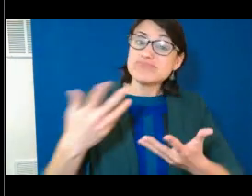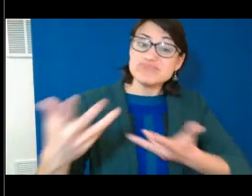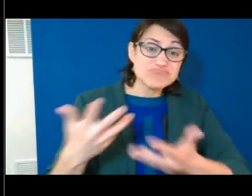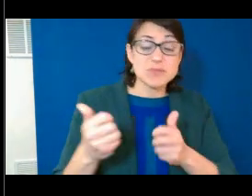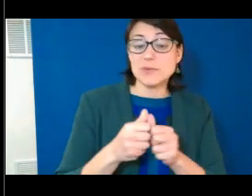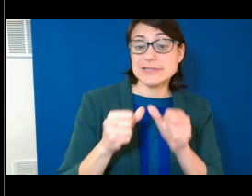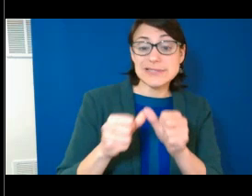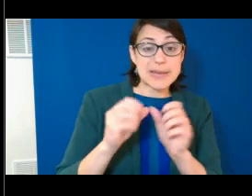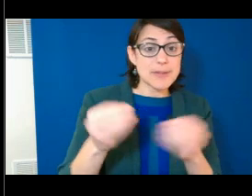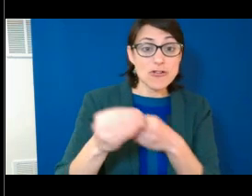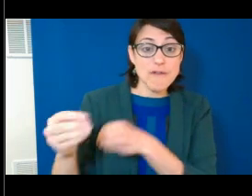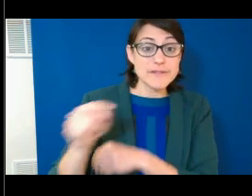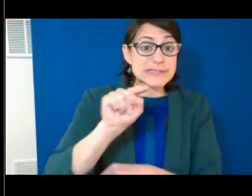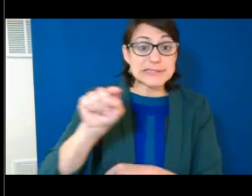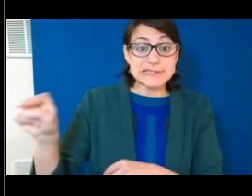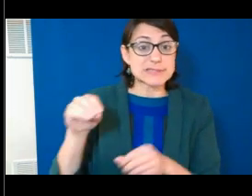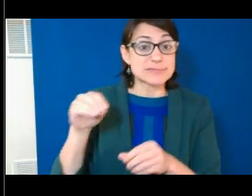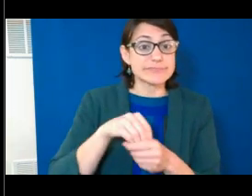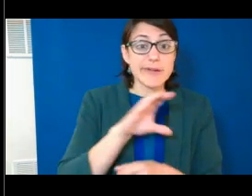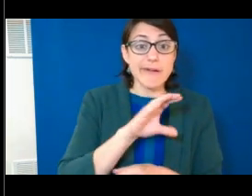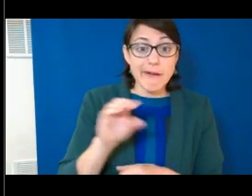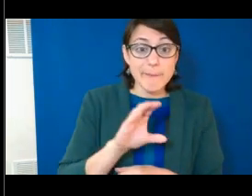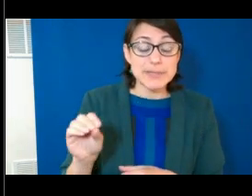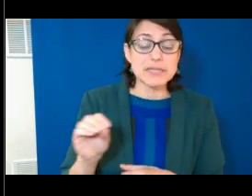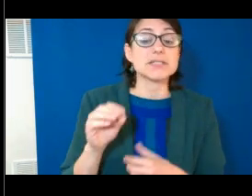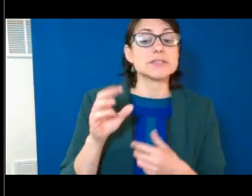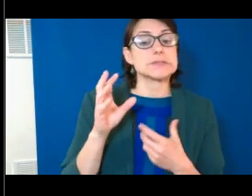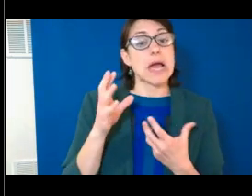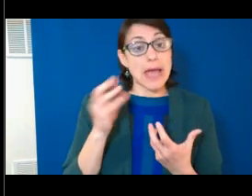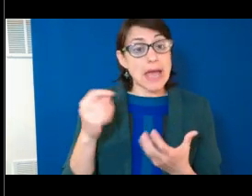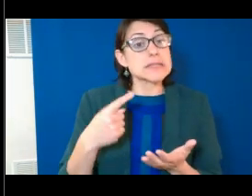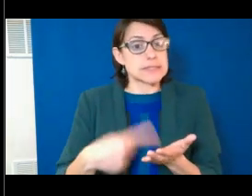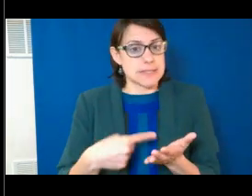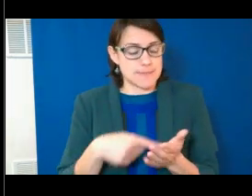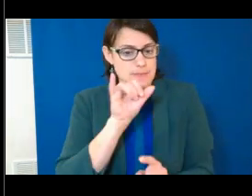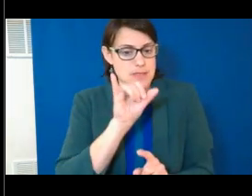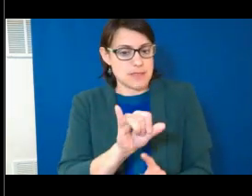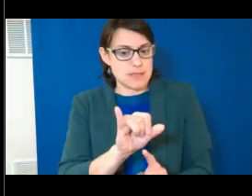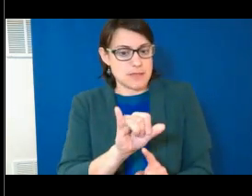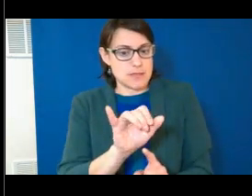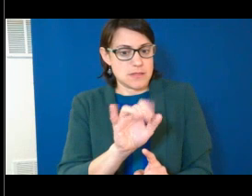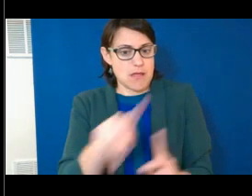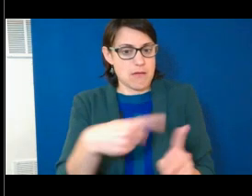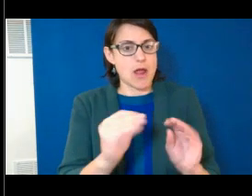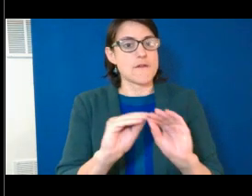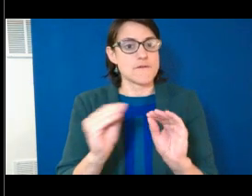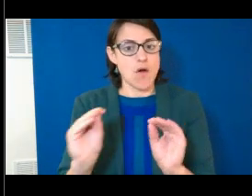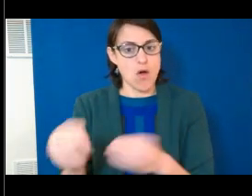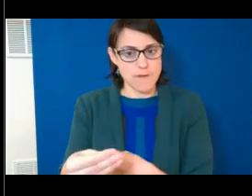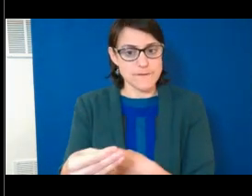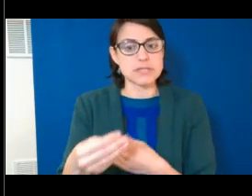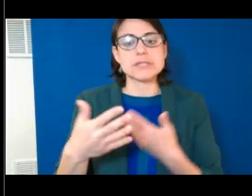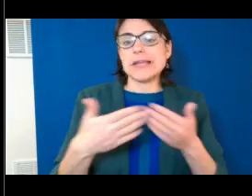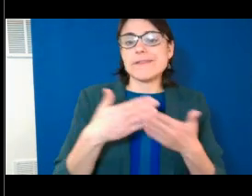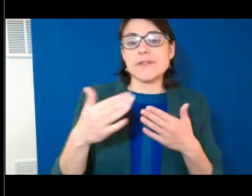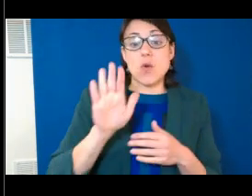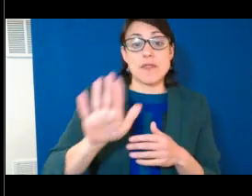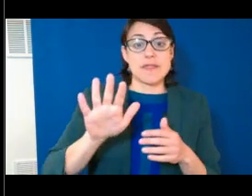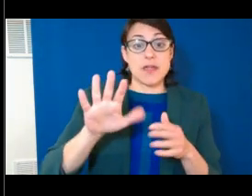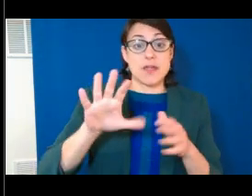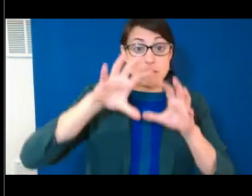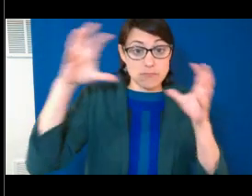for industries that we may not personally align our values with, but we are walking forward together. We